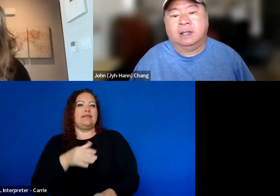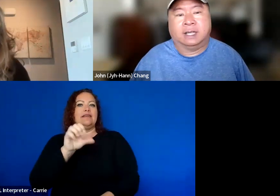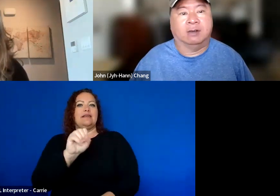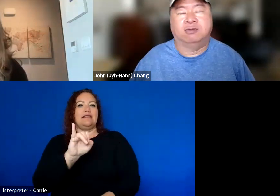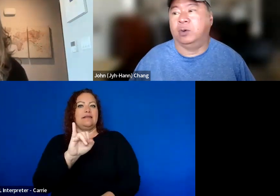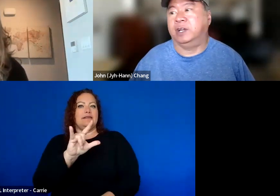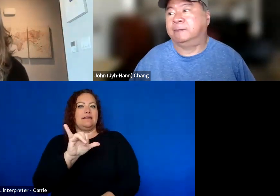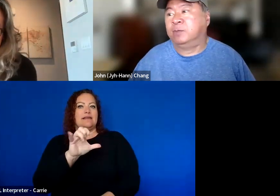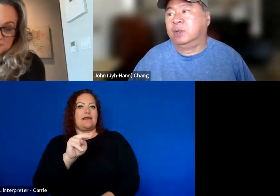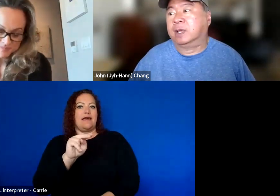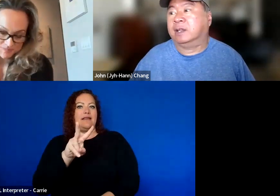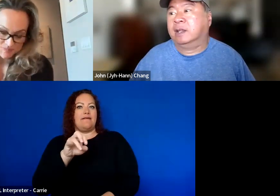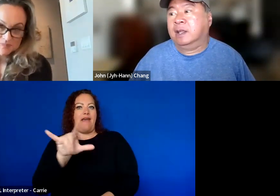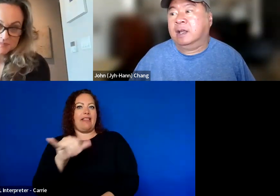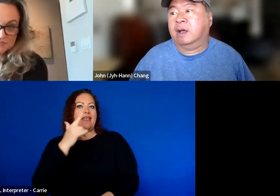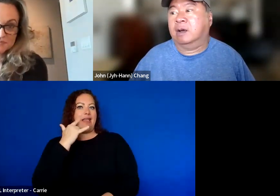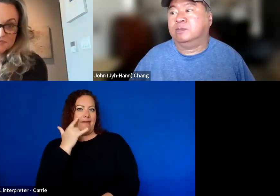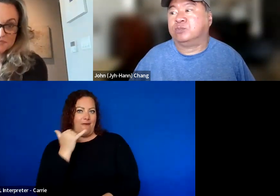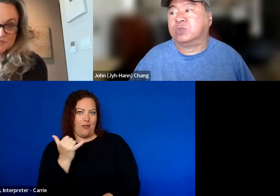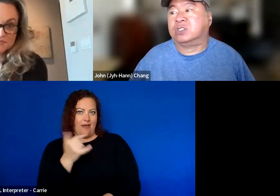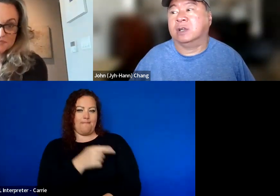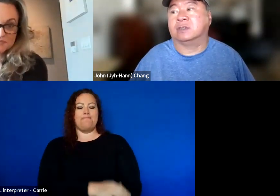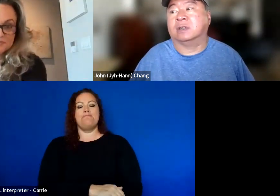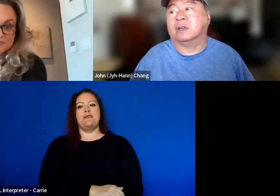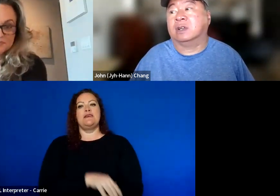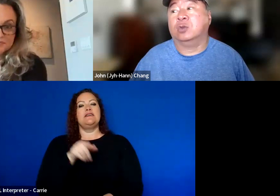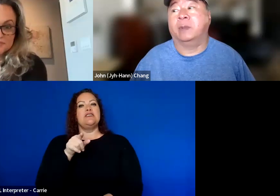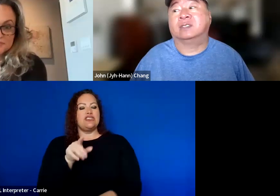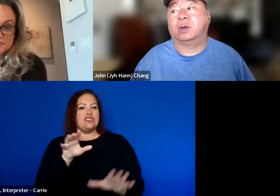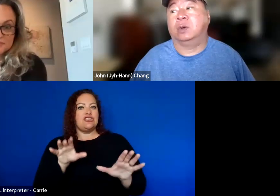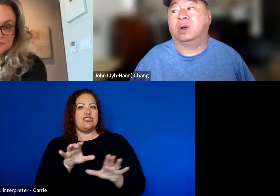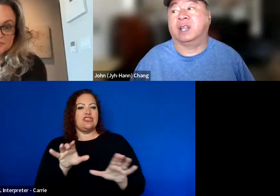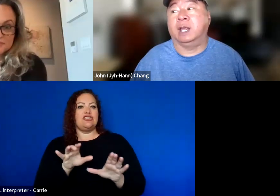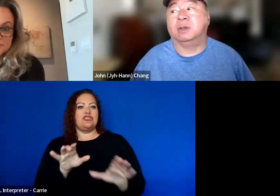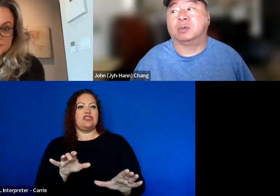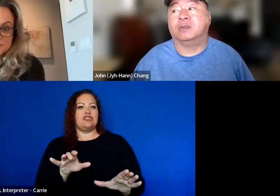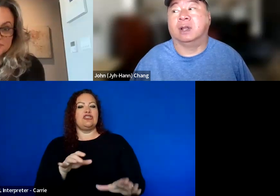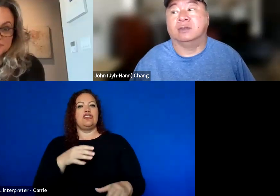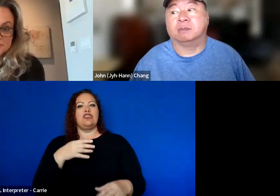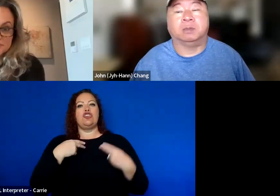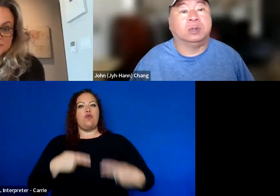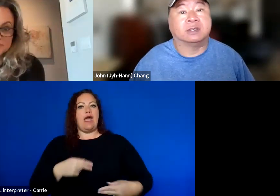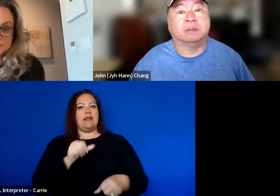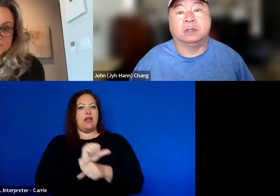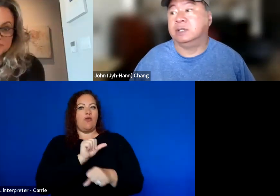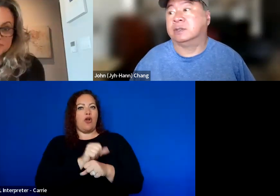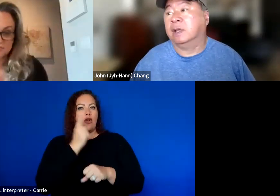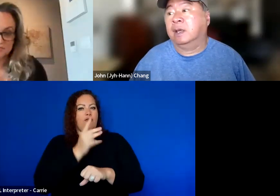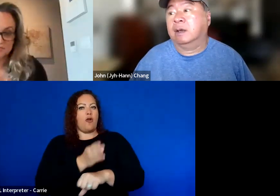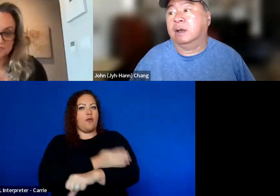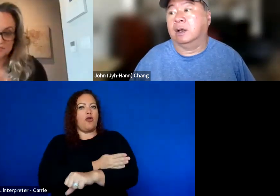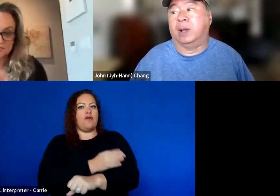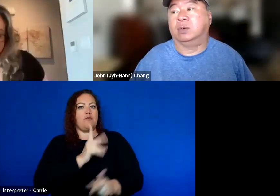Valley, California. Okay, uh, she does humanitarian work aimed at improving lives of people with